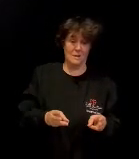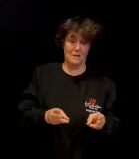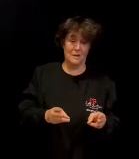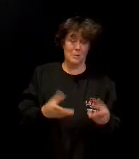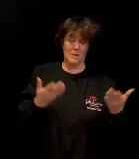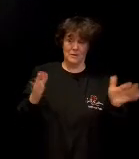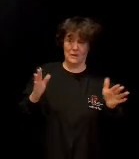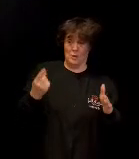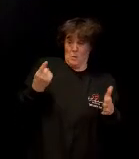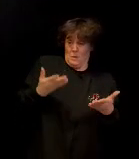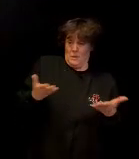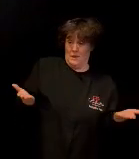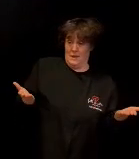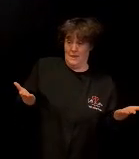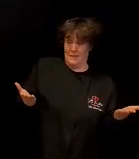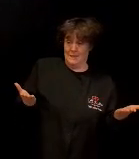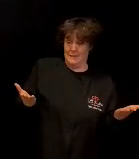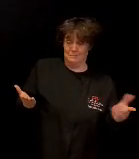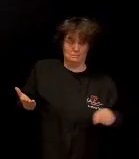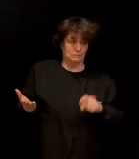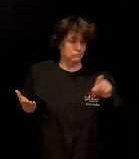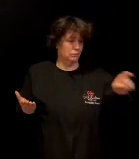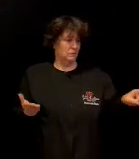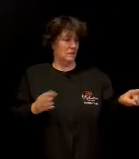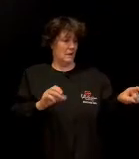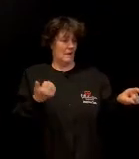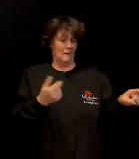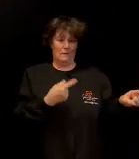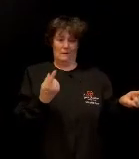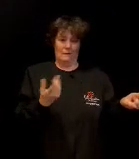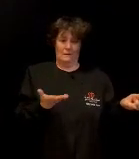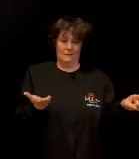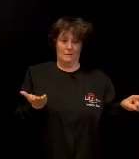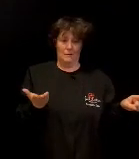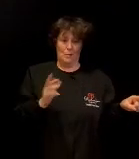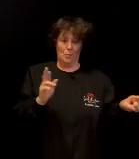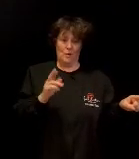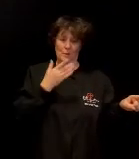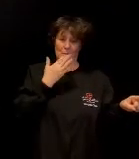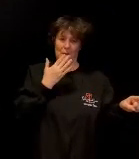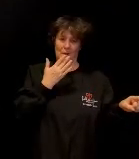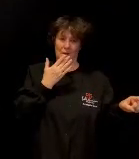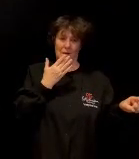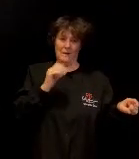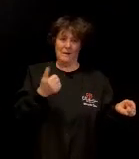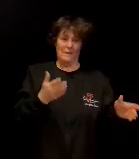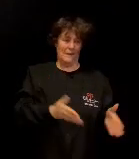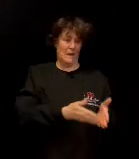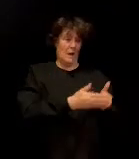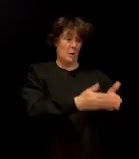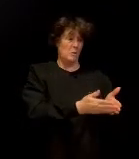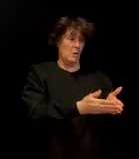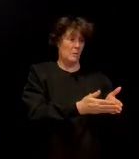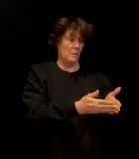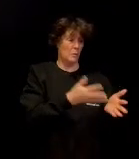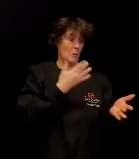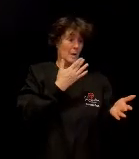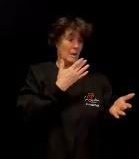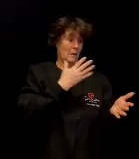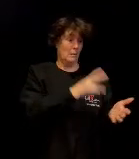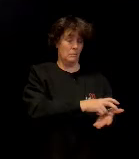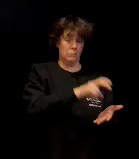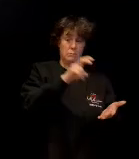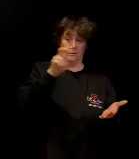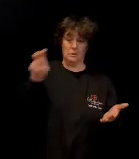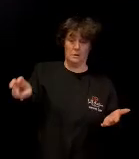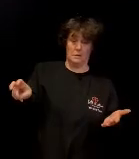with one thing, there's something else that's going to come down the pike too. The other boat that was ready to take him to the next place, even though they was